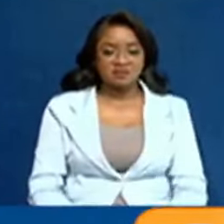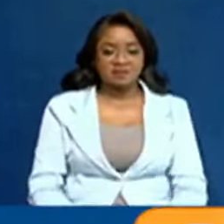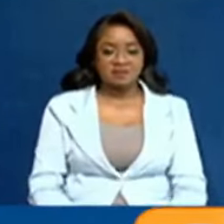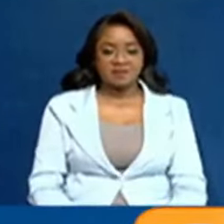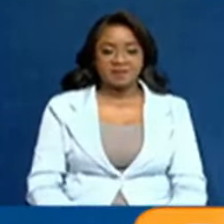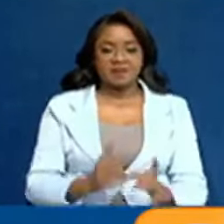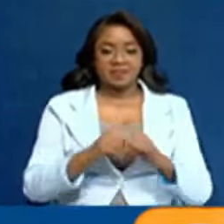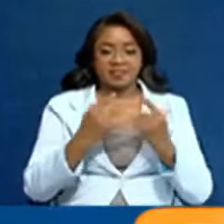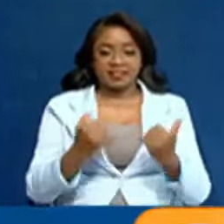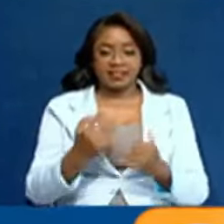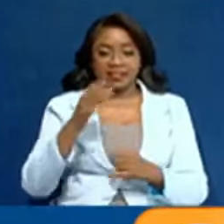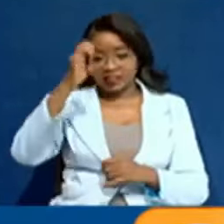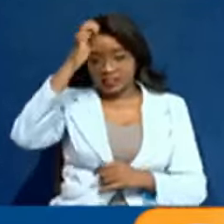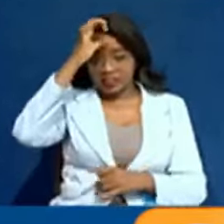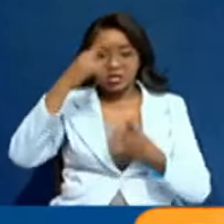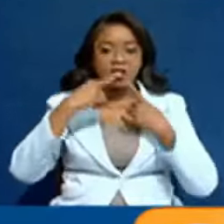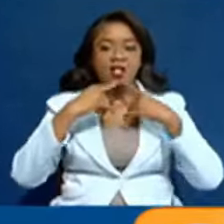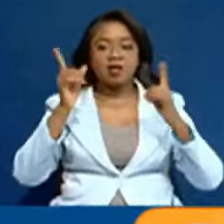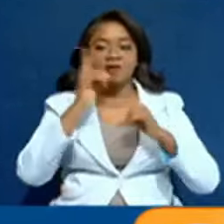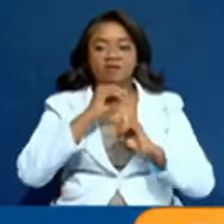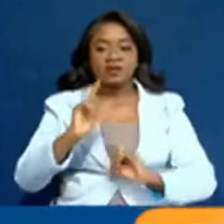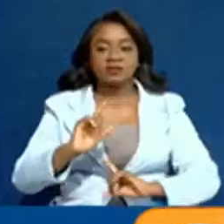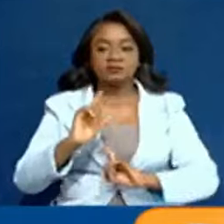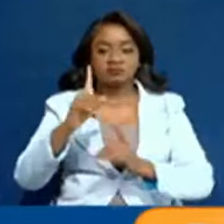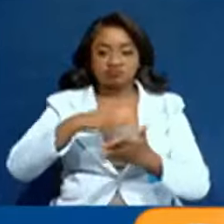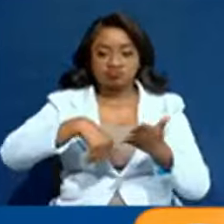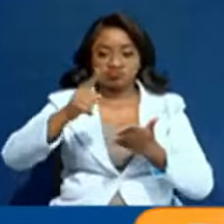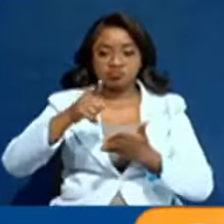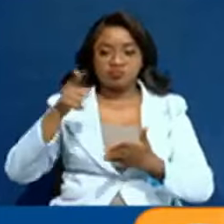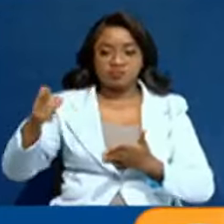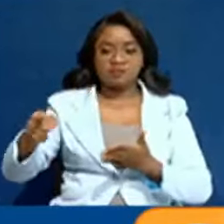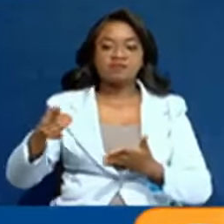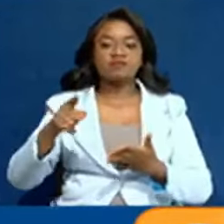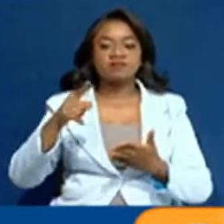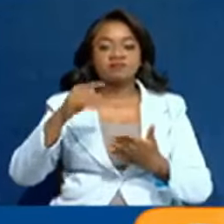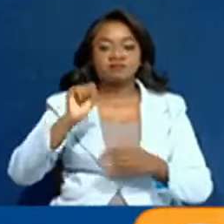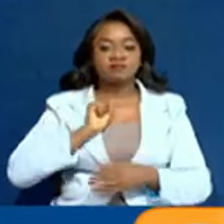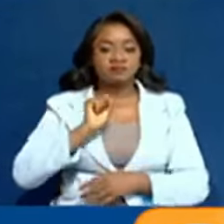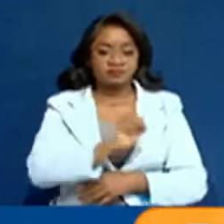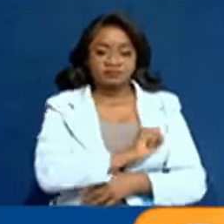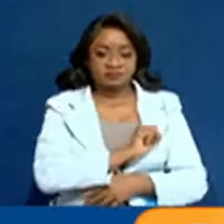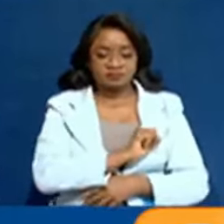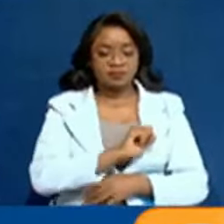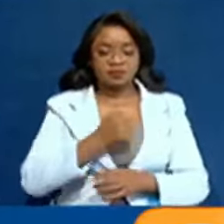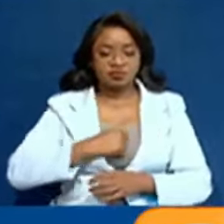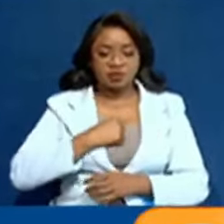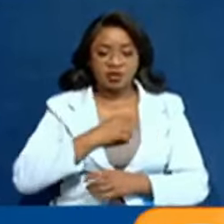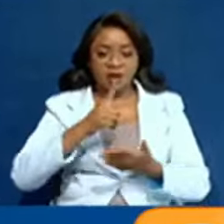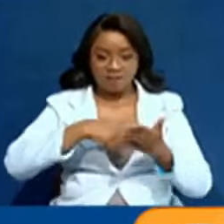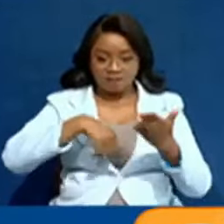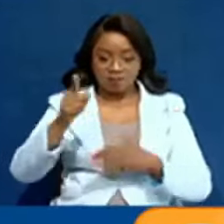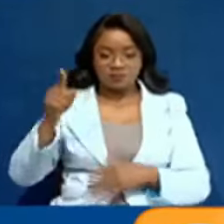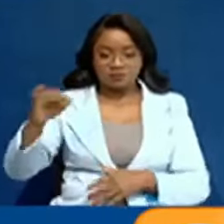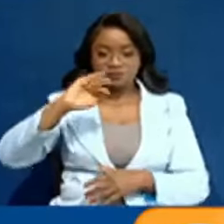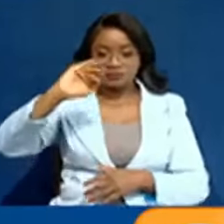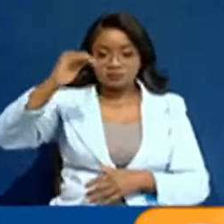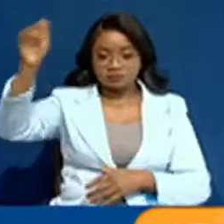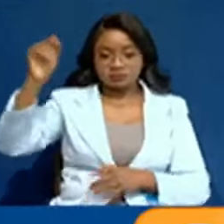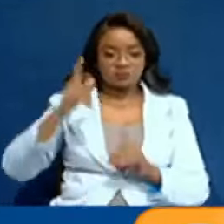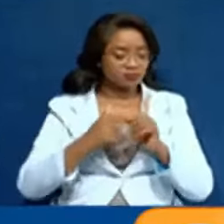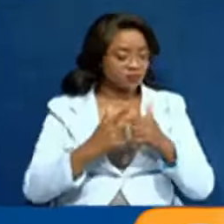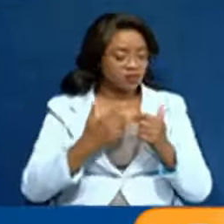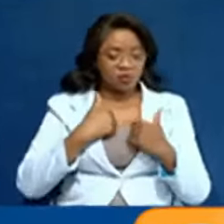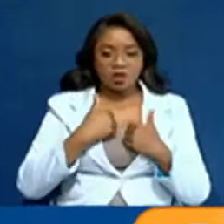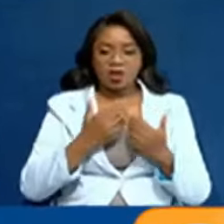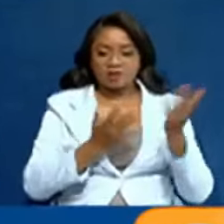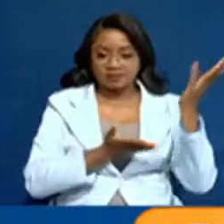been pronounced as a city, there are so many expectations that will be lumped onto Eldoret. And we've